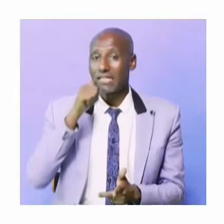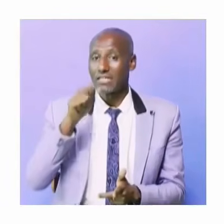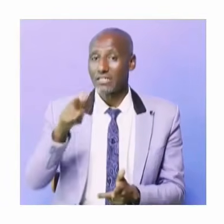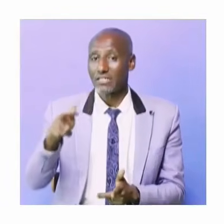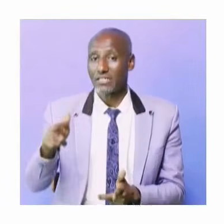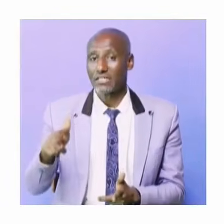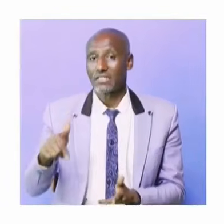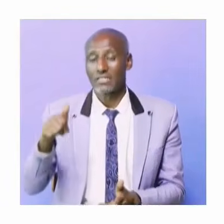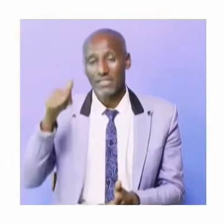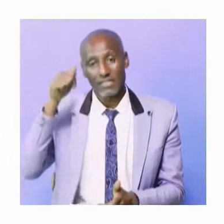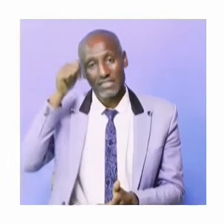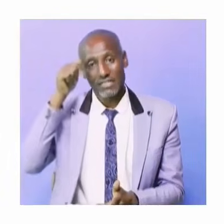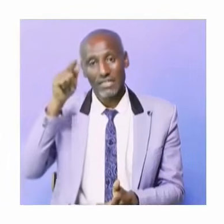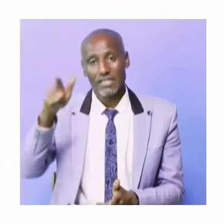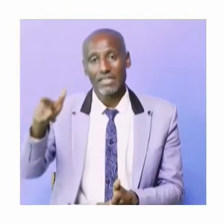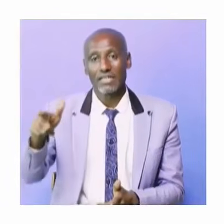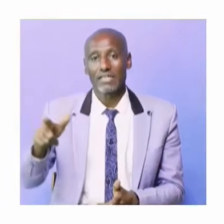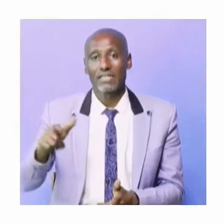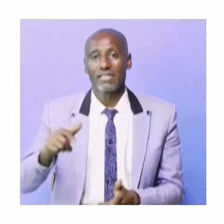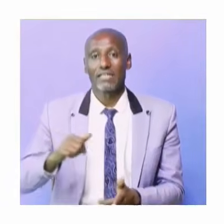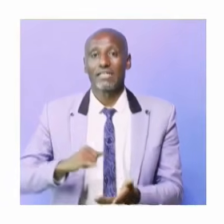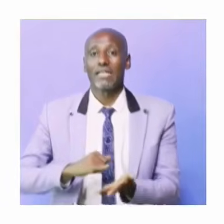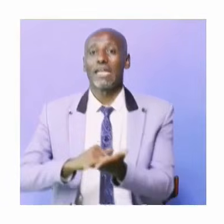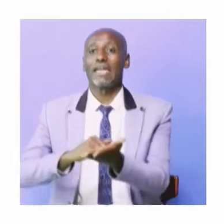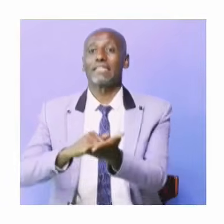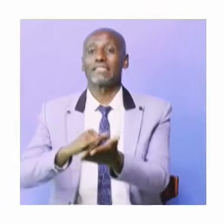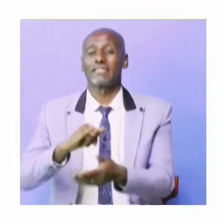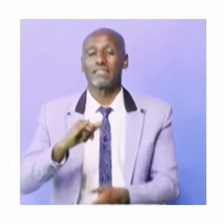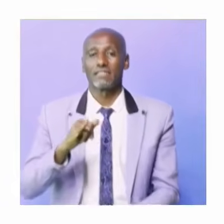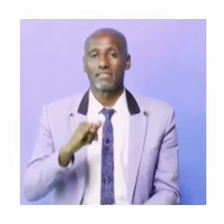yeah? He, it,